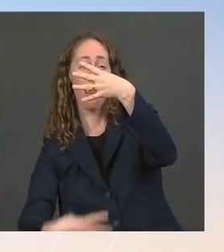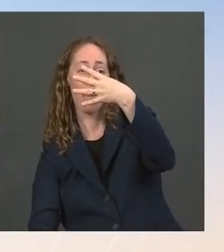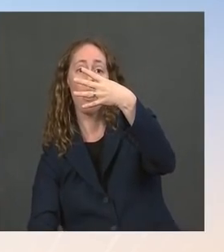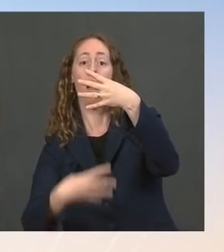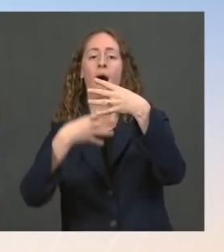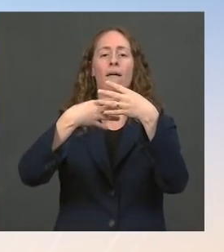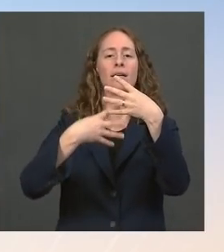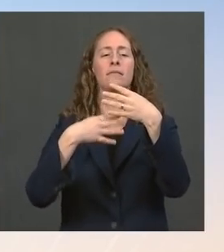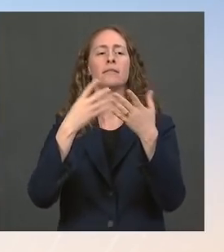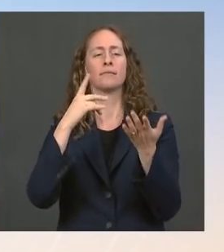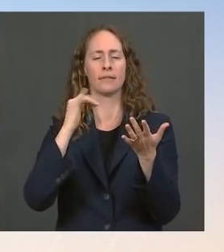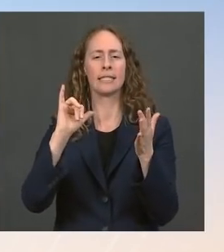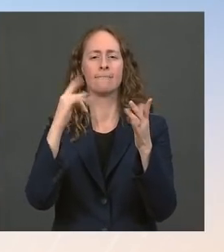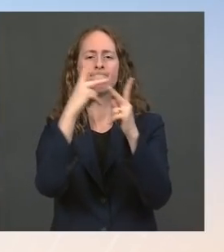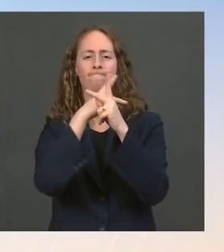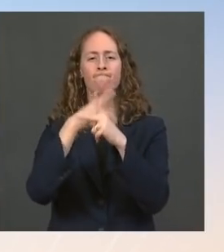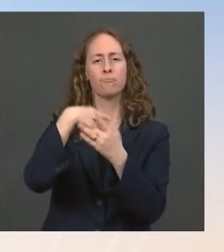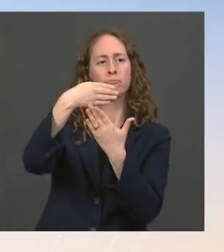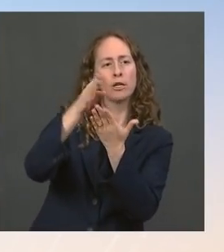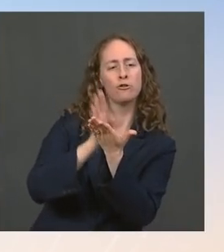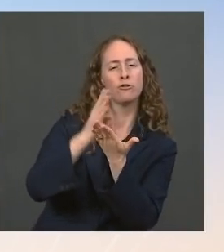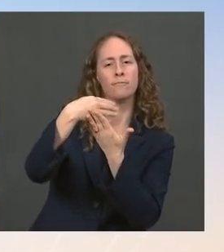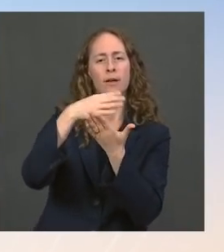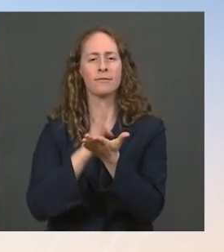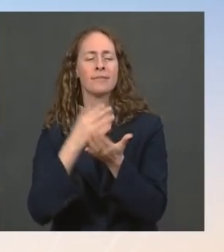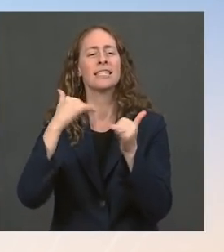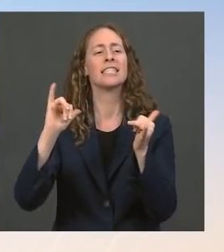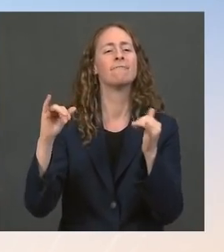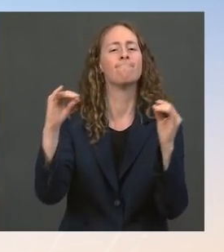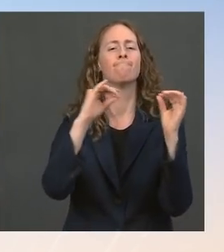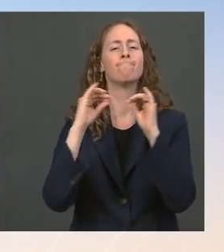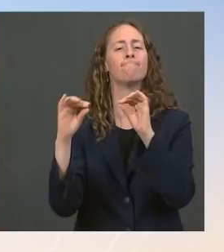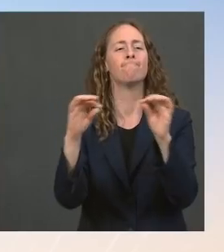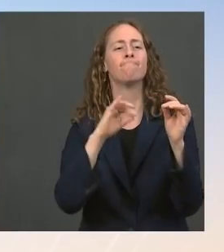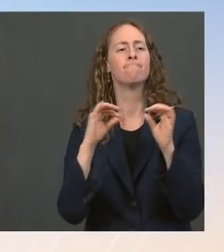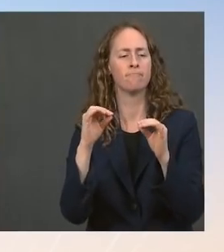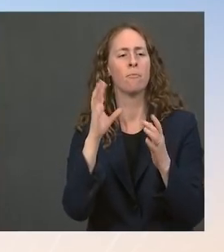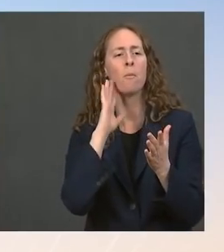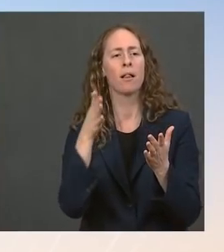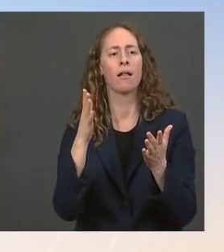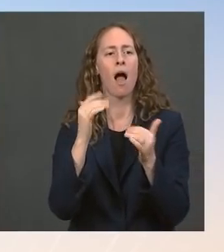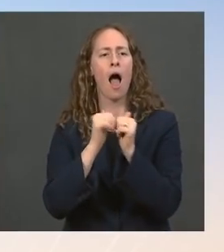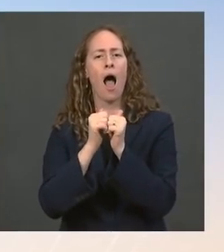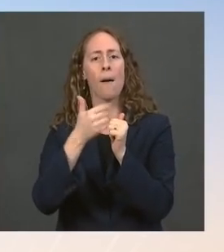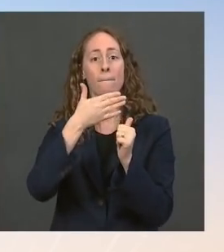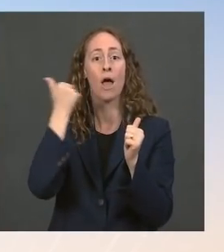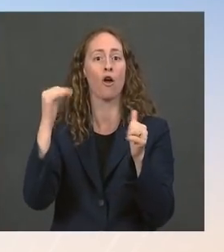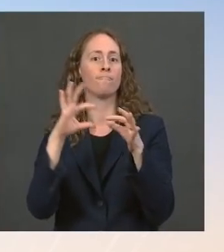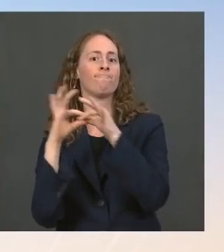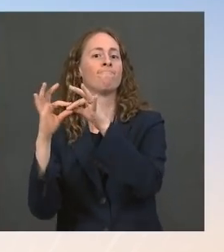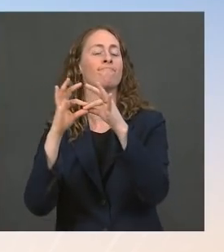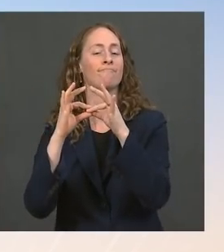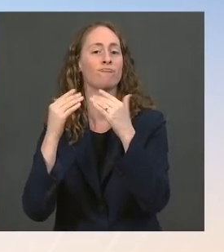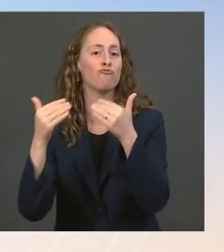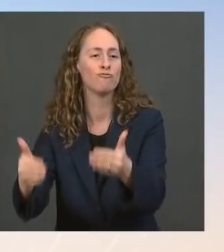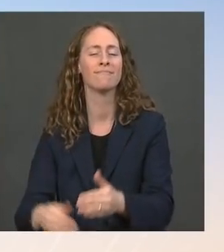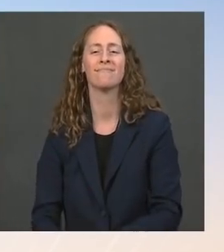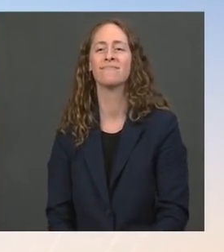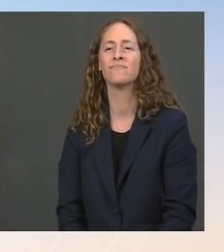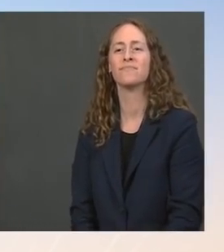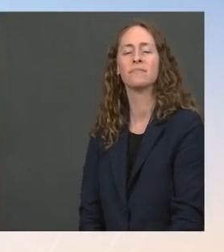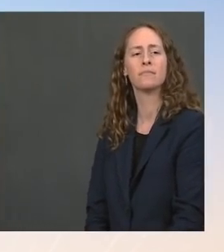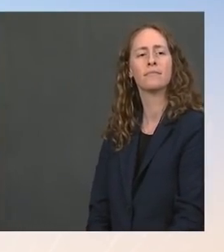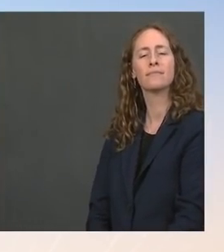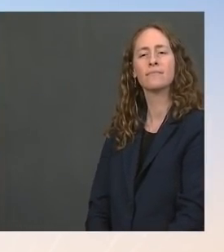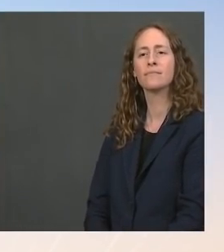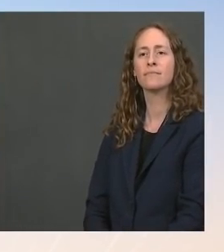and that will certainly impact as we look toward how we're going to unify moving forward. Go ahead. Thanks. So following up, I